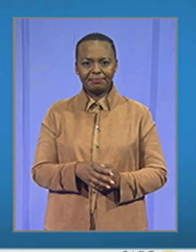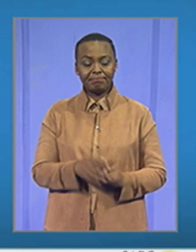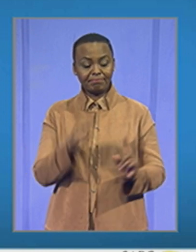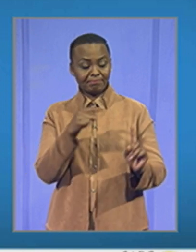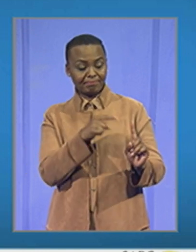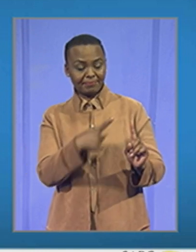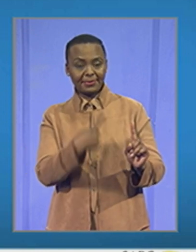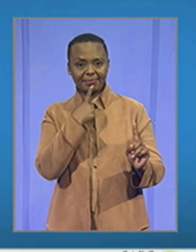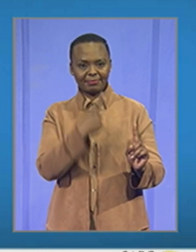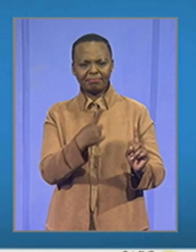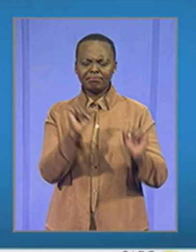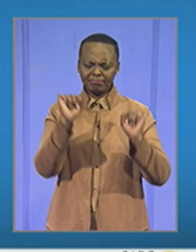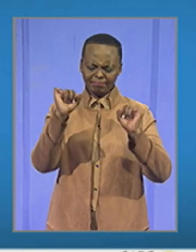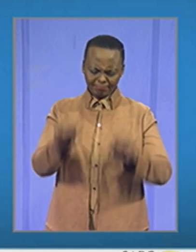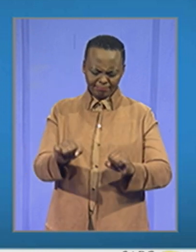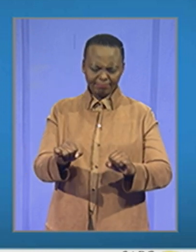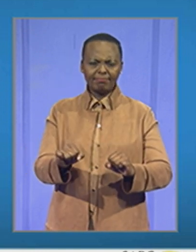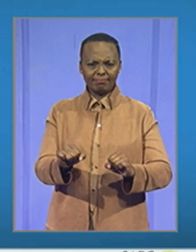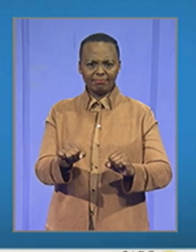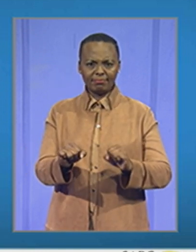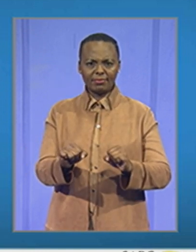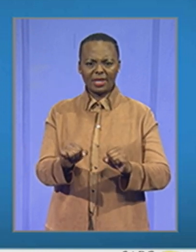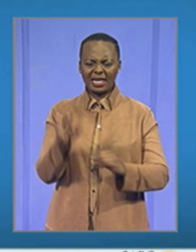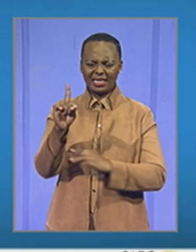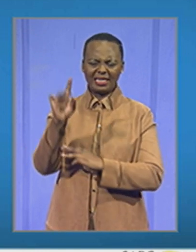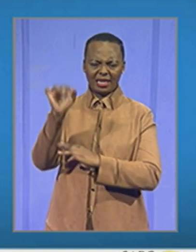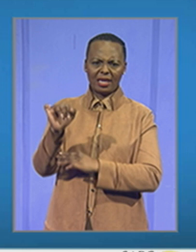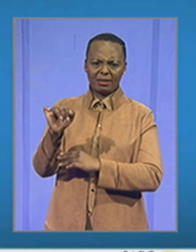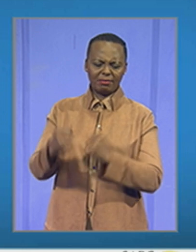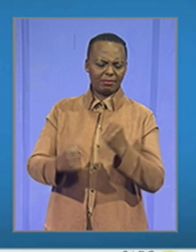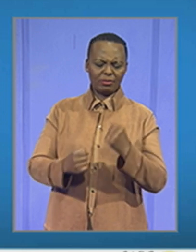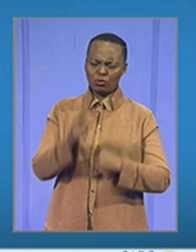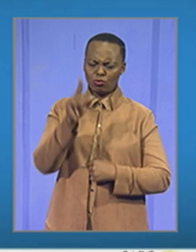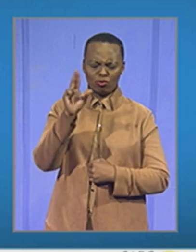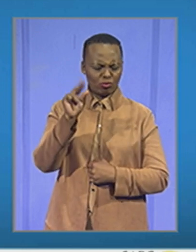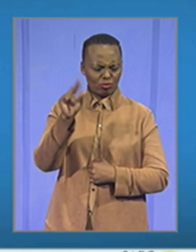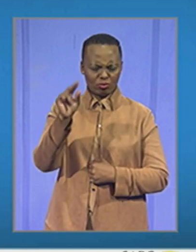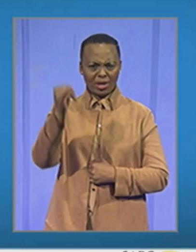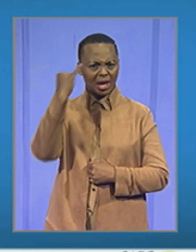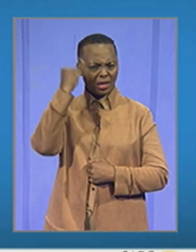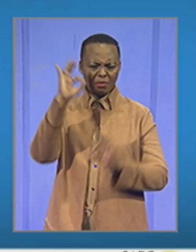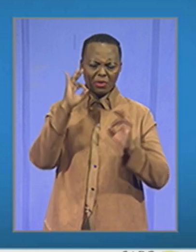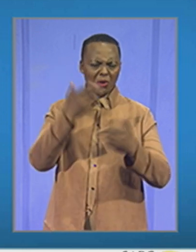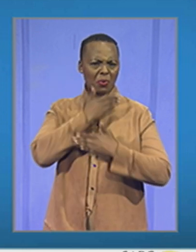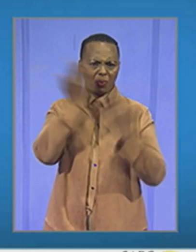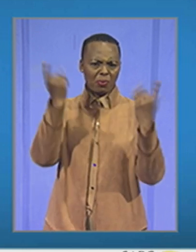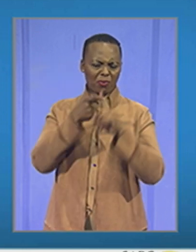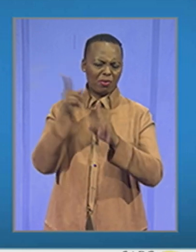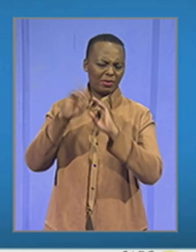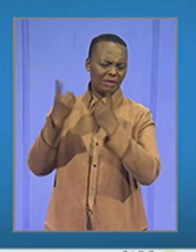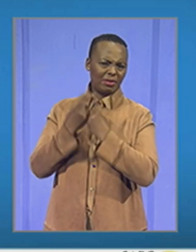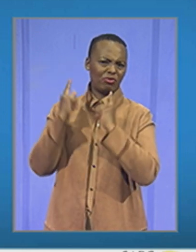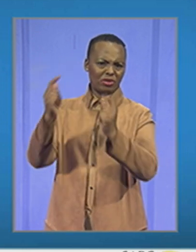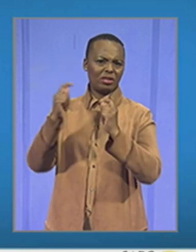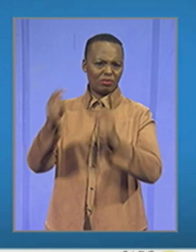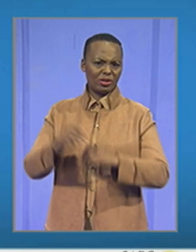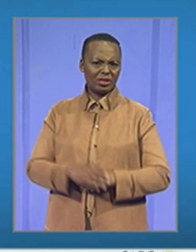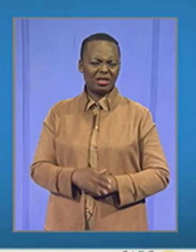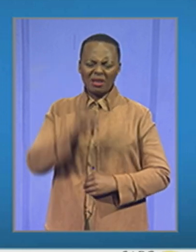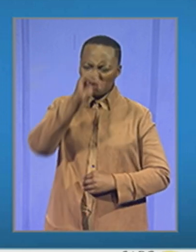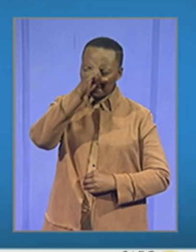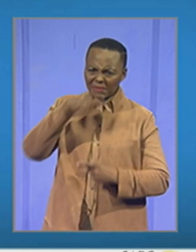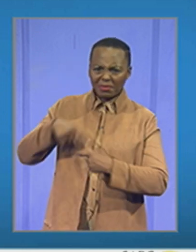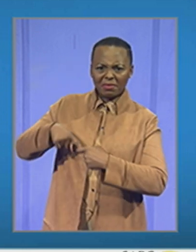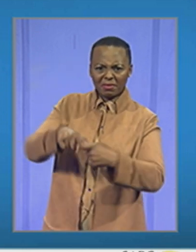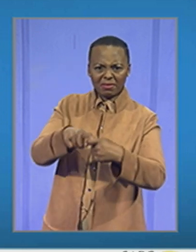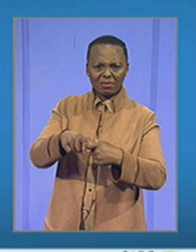Mogele Tlhapane a re ke dumelana le DA seno ga se kakanyo e ntle go tswa go lefapha le gona dikaraki tse ditonki ga nkitla di tsamaya